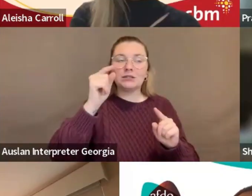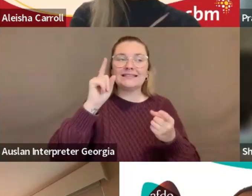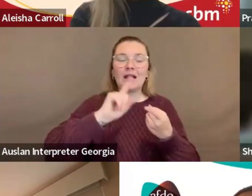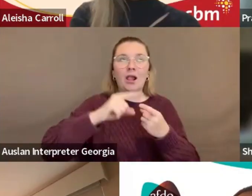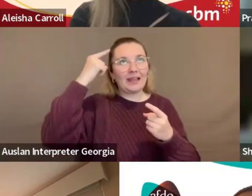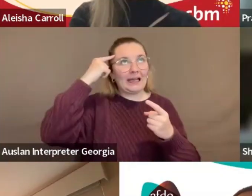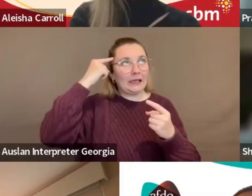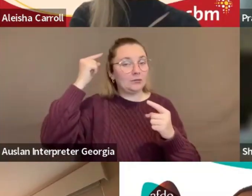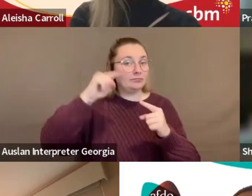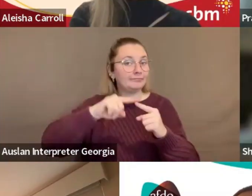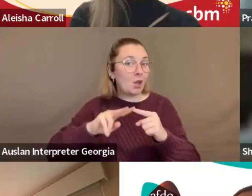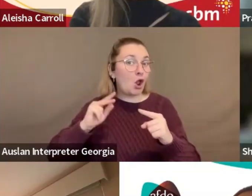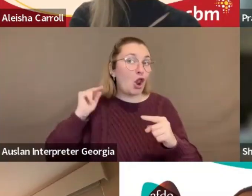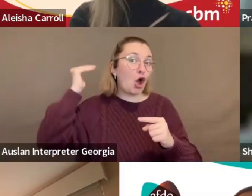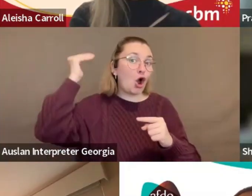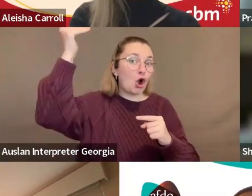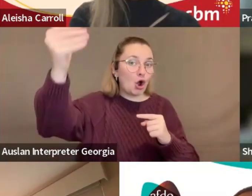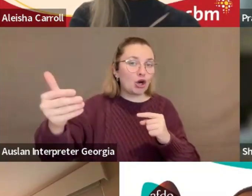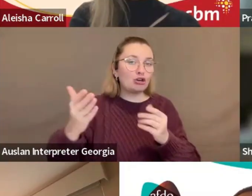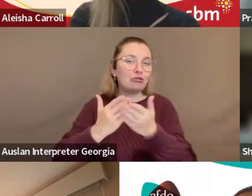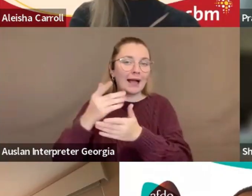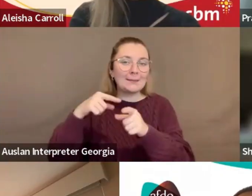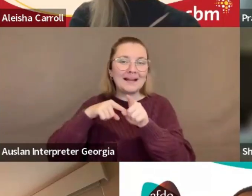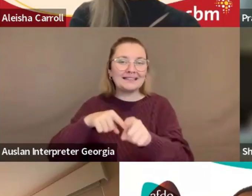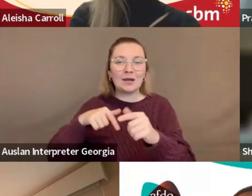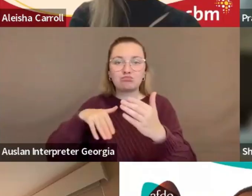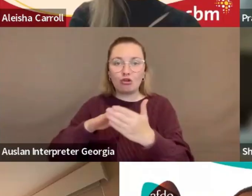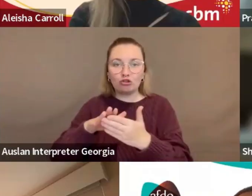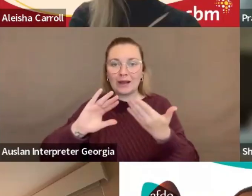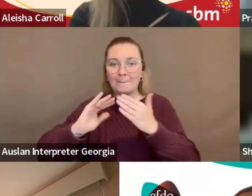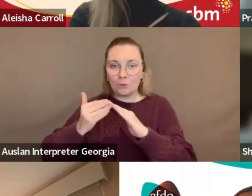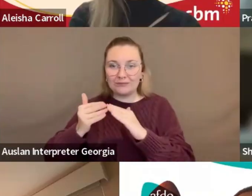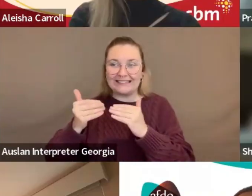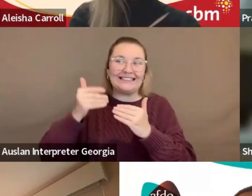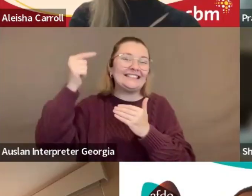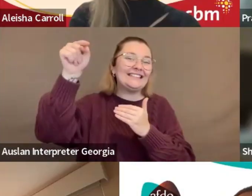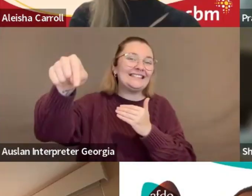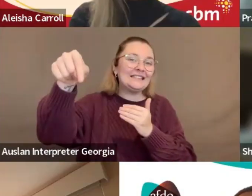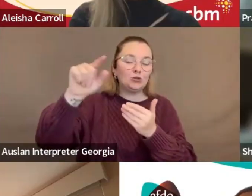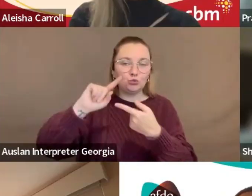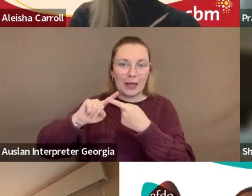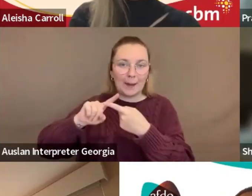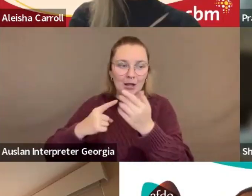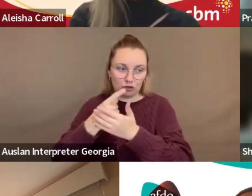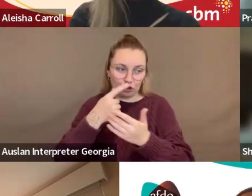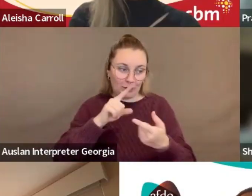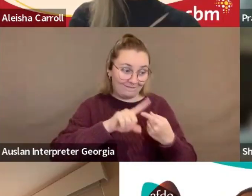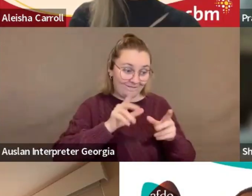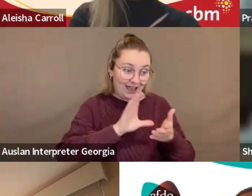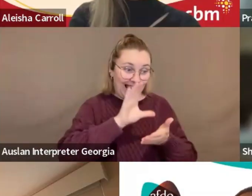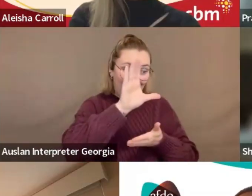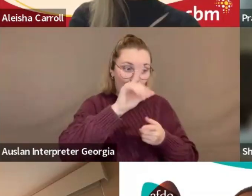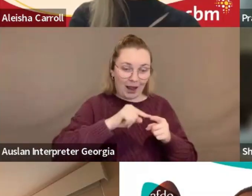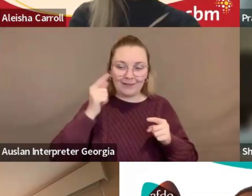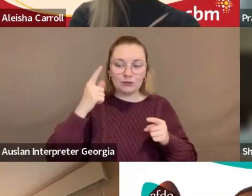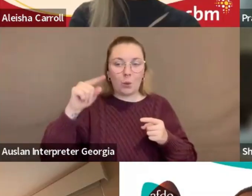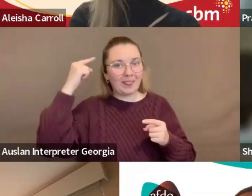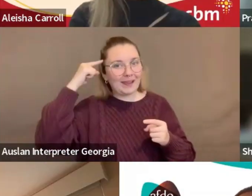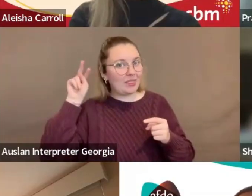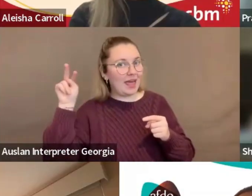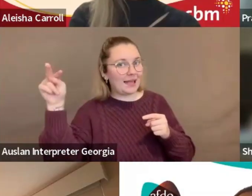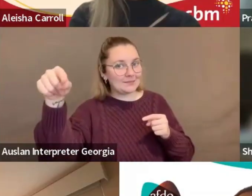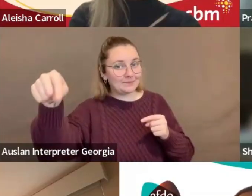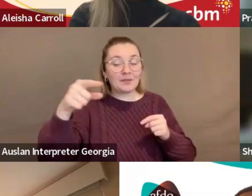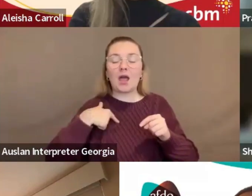towards longer-term rights-based approaches and community and sustainable alternatives. One thing I've learnt working